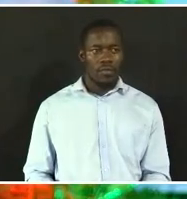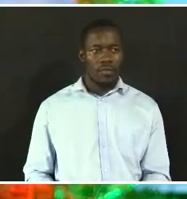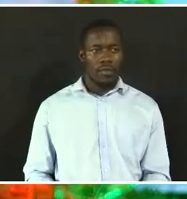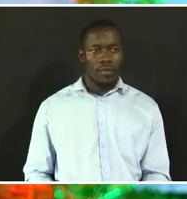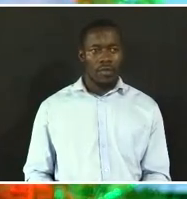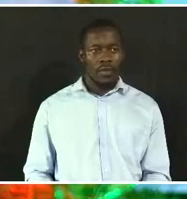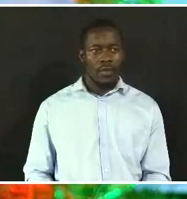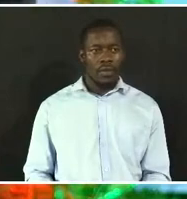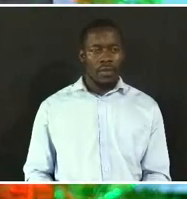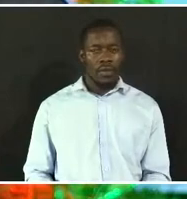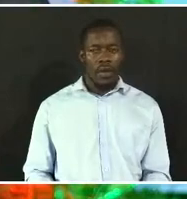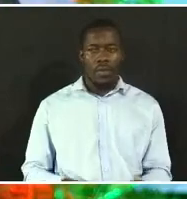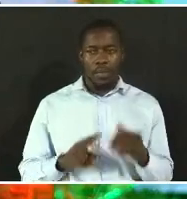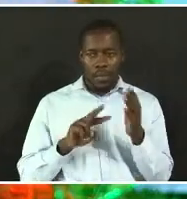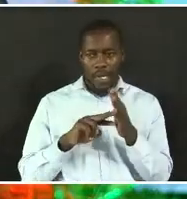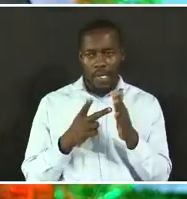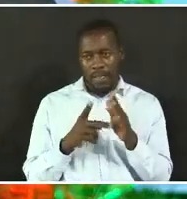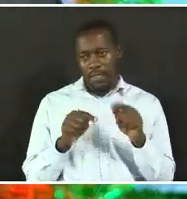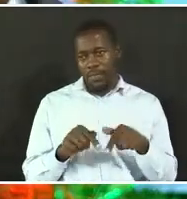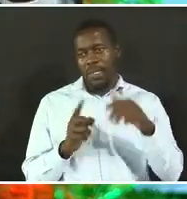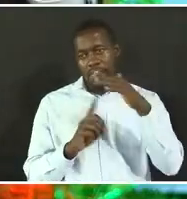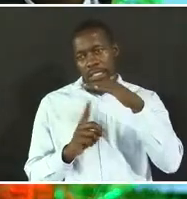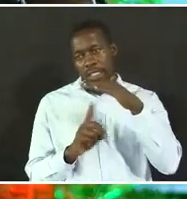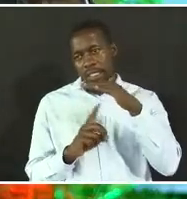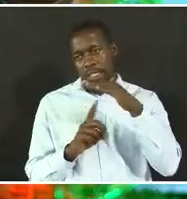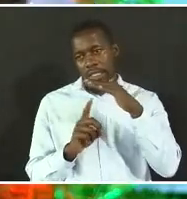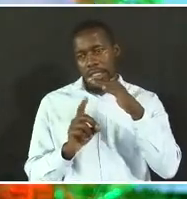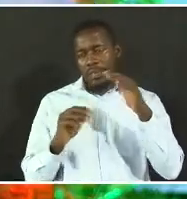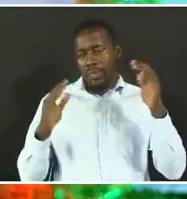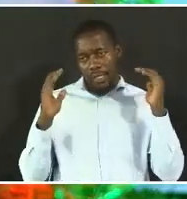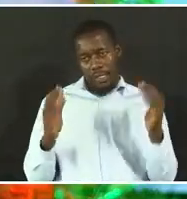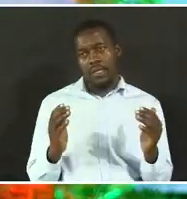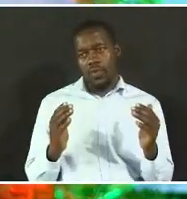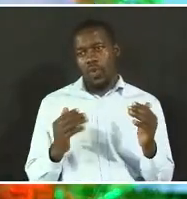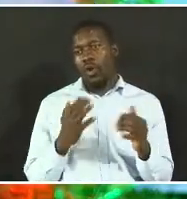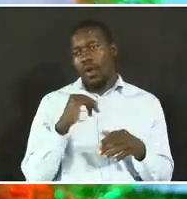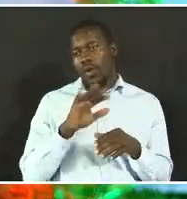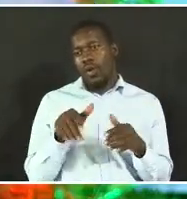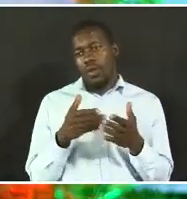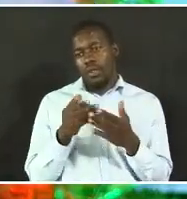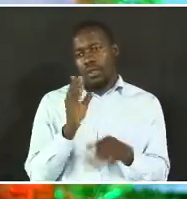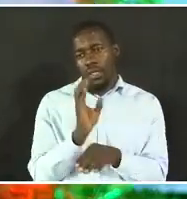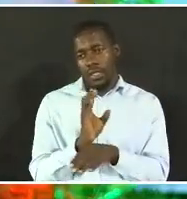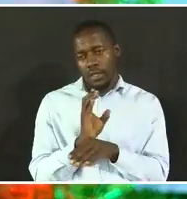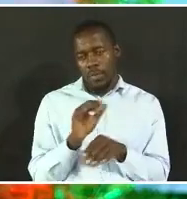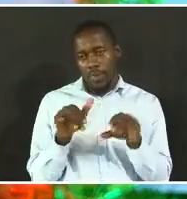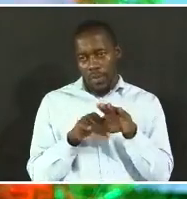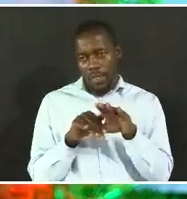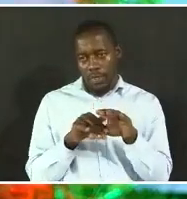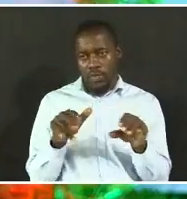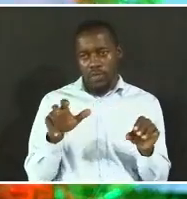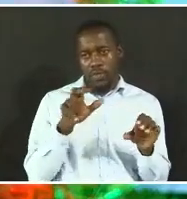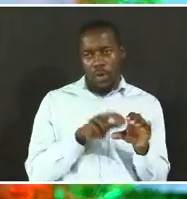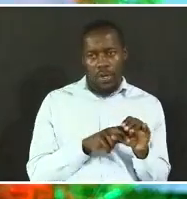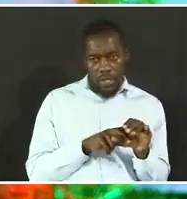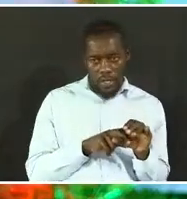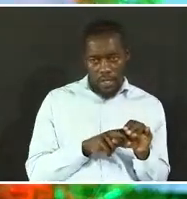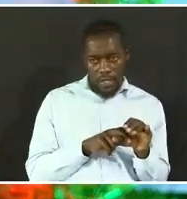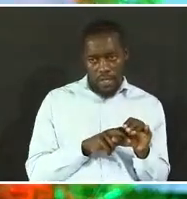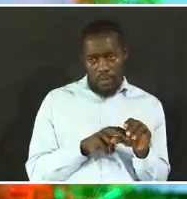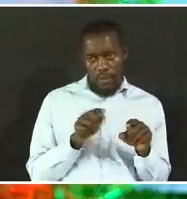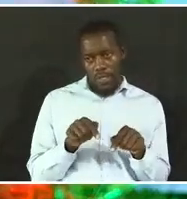are a ministry that is seeking to reach out. And so we want all church members to join hands with